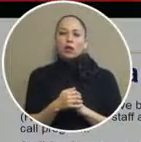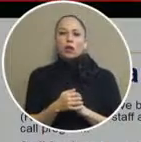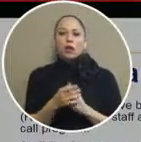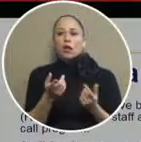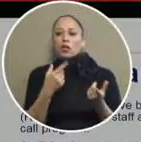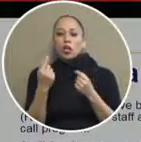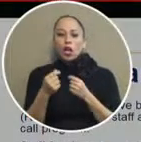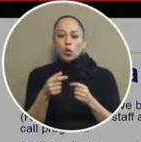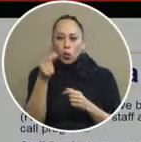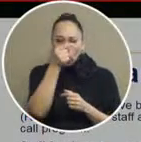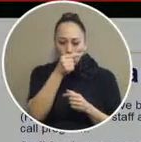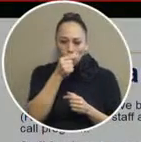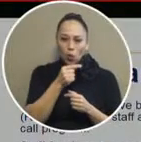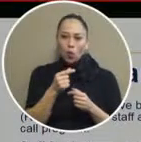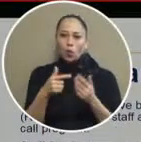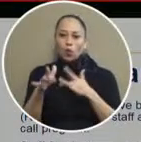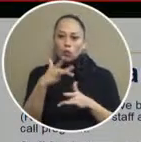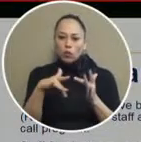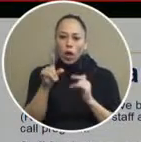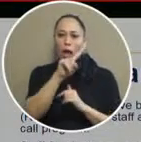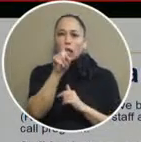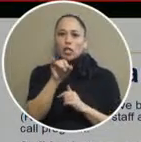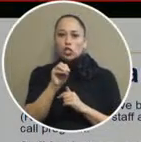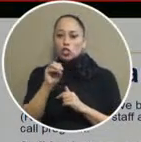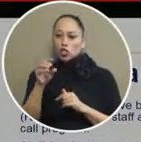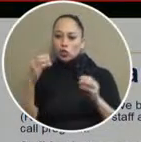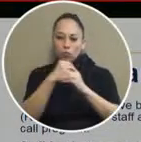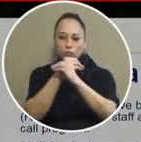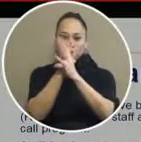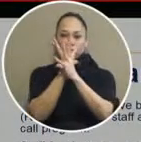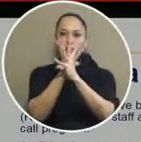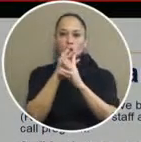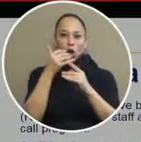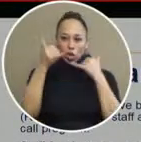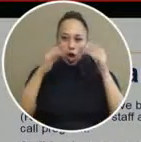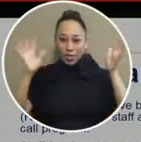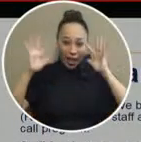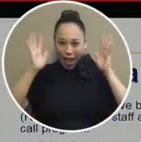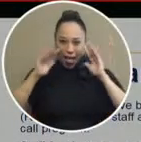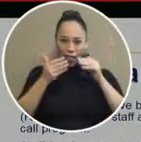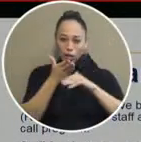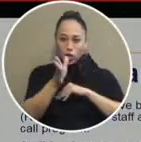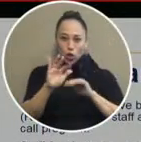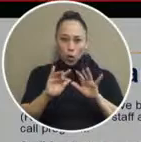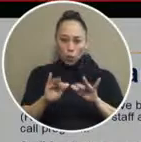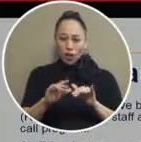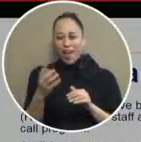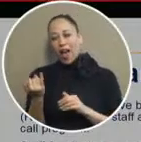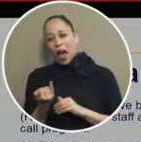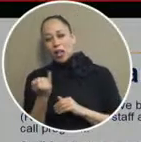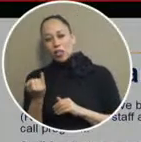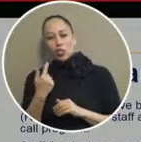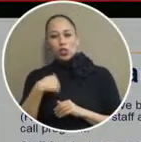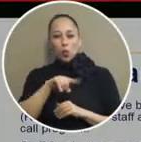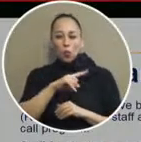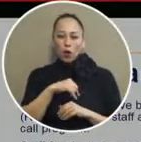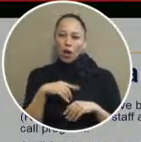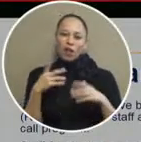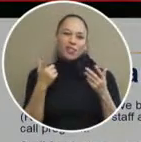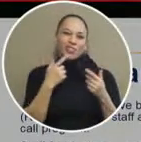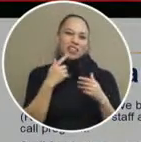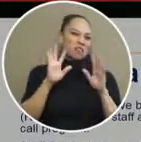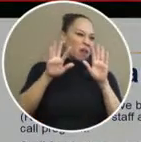doing Google Hangouts and Zoom calls. They are staying connected. Again, the isolation, I think we all take for